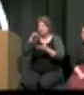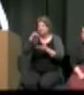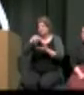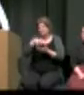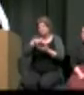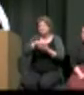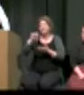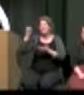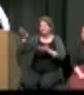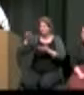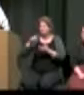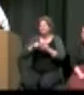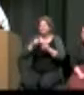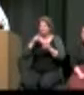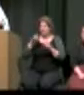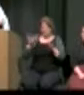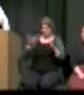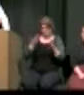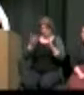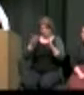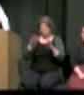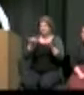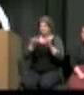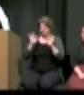and made sure everything was lined up correctly.